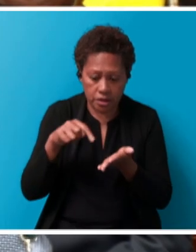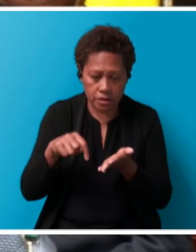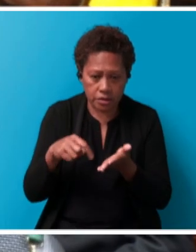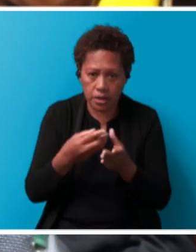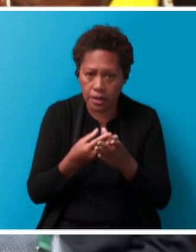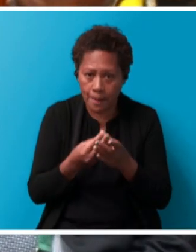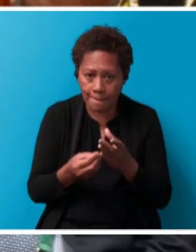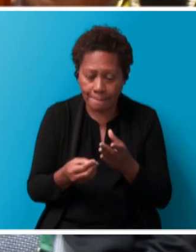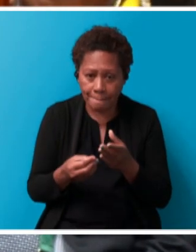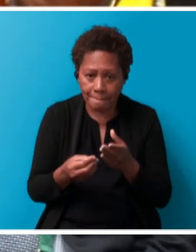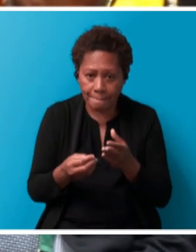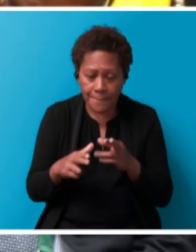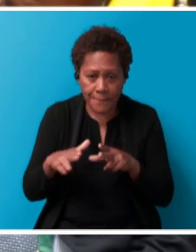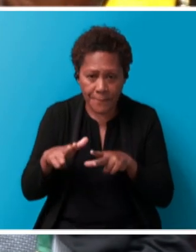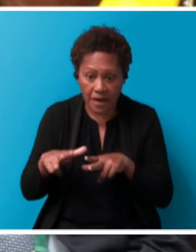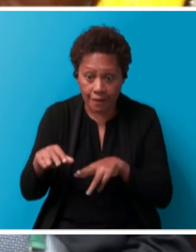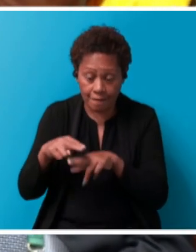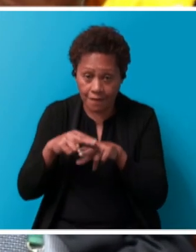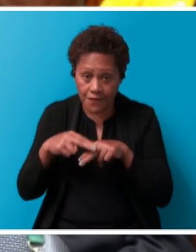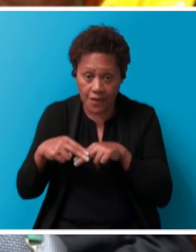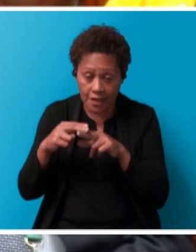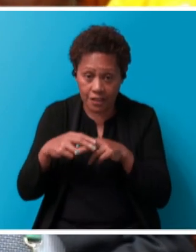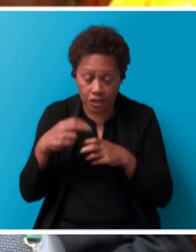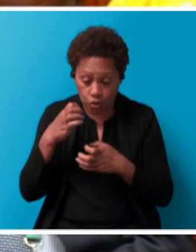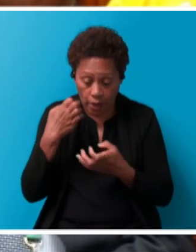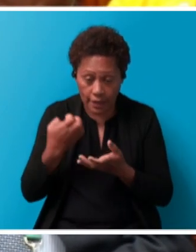mandate leaves Fiji exposed to substandard